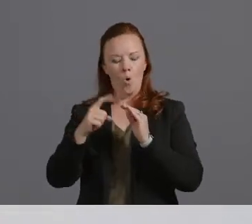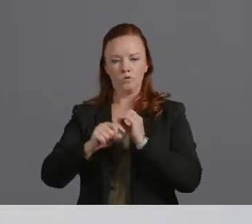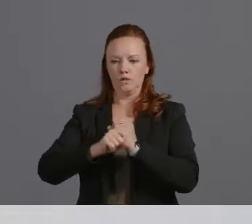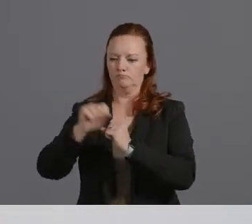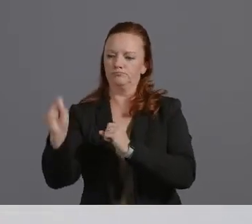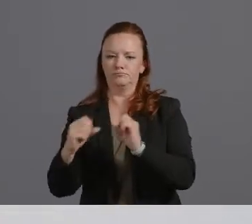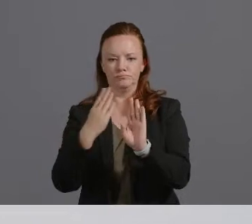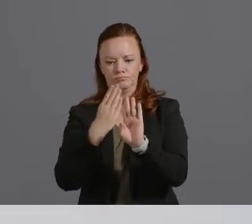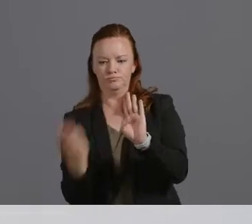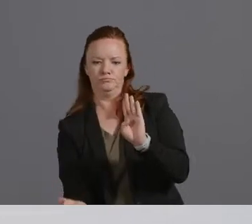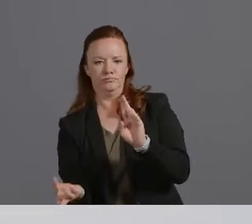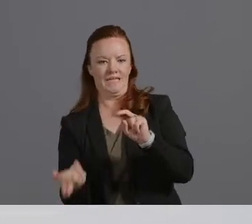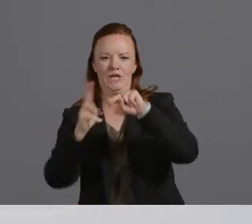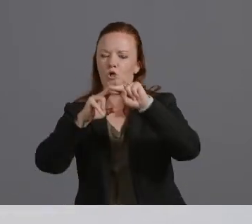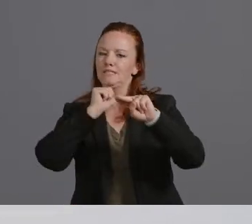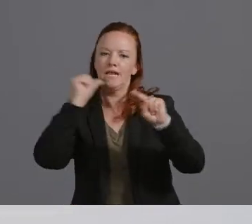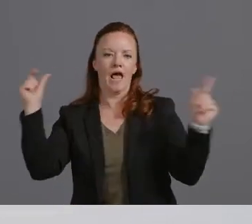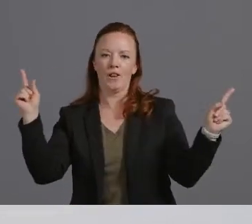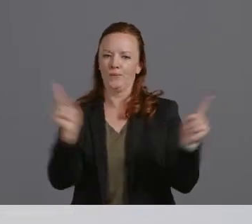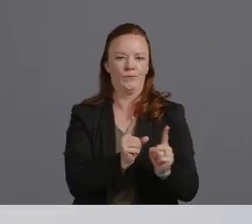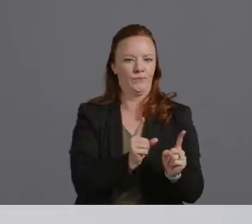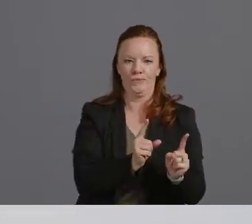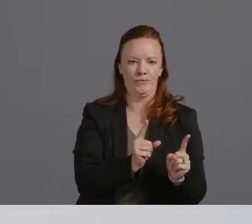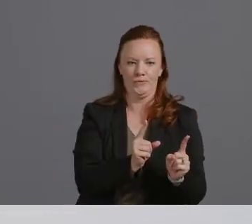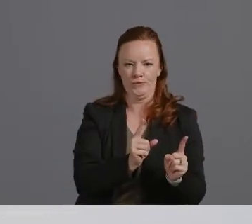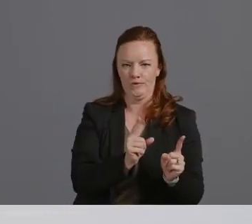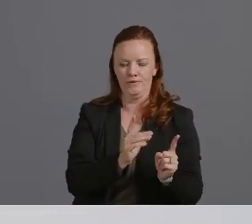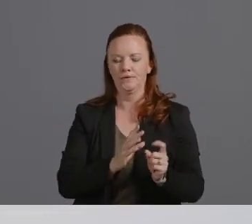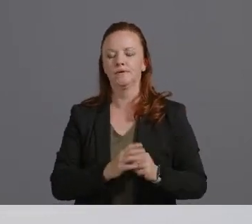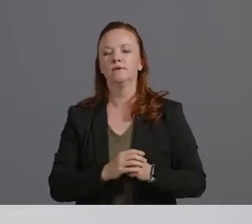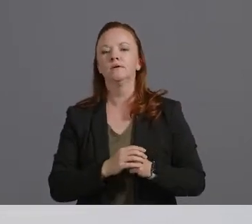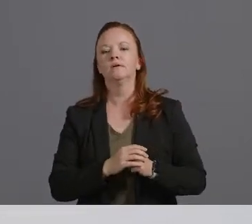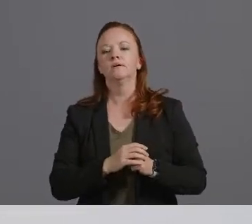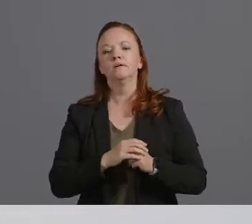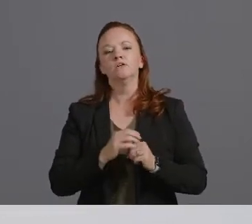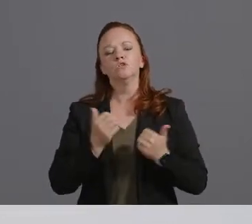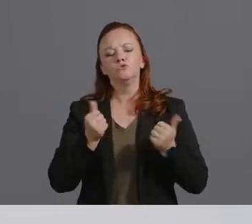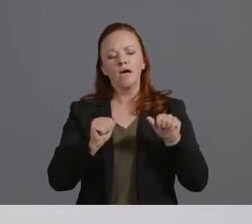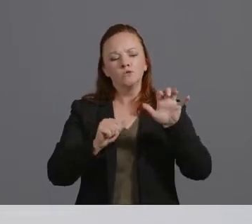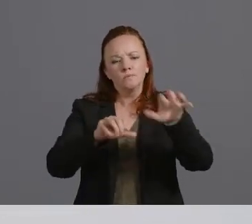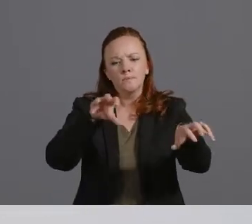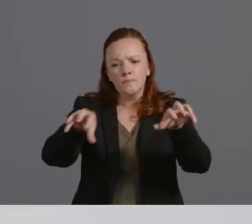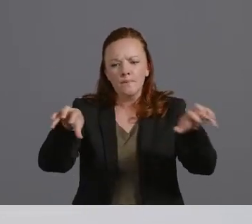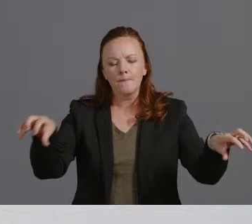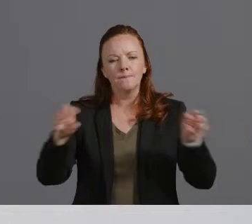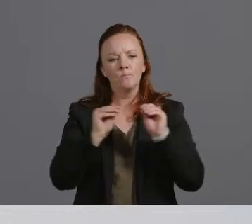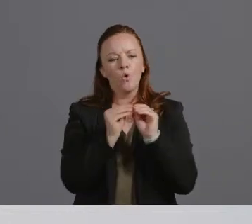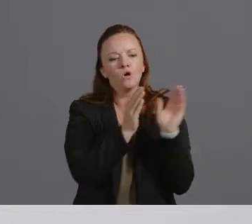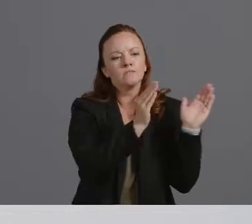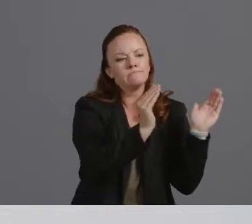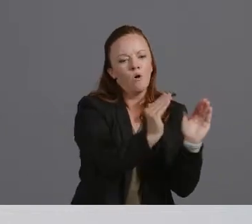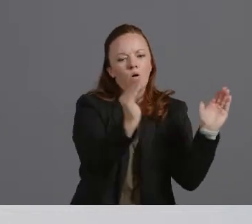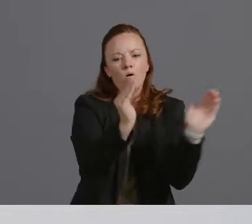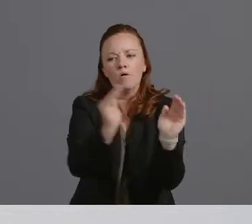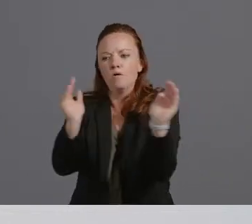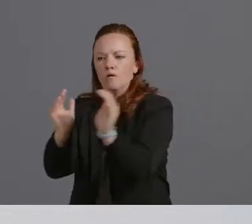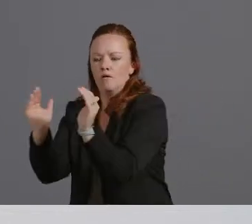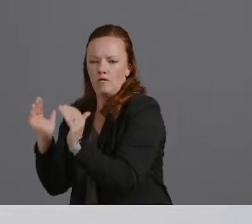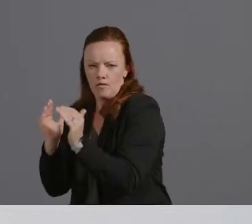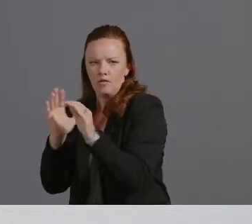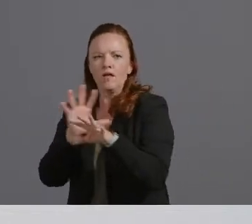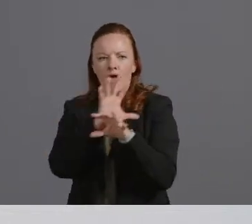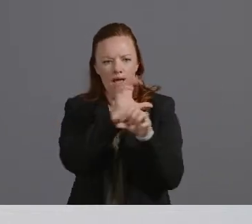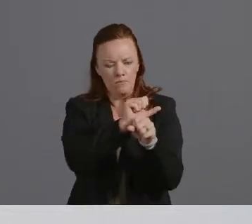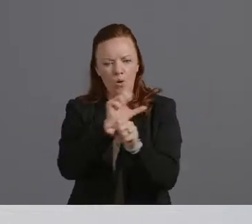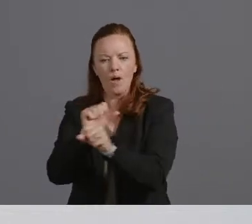is open up smaller banks of appointments so that we can be more responsive to those increases in vaccine.